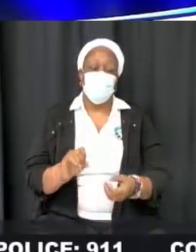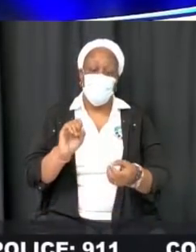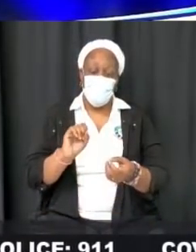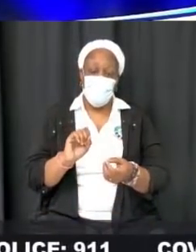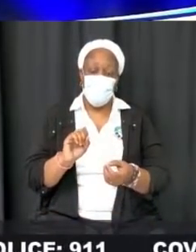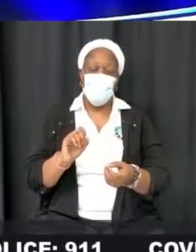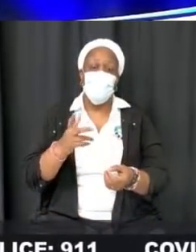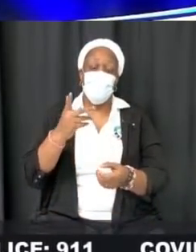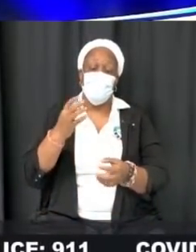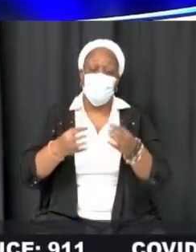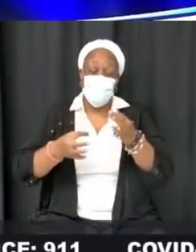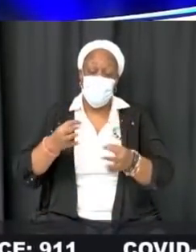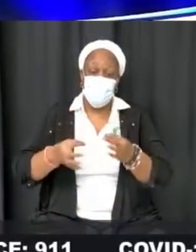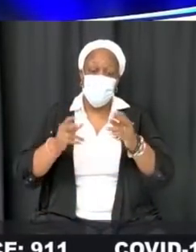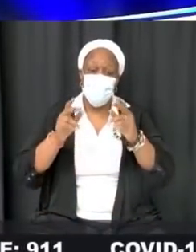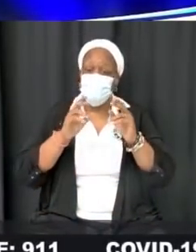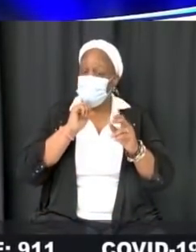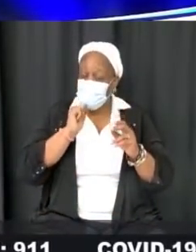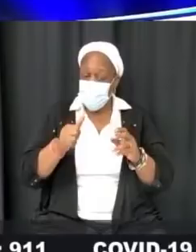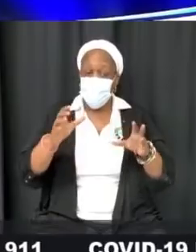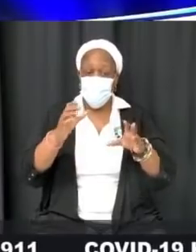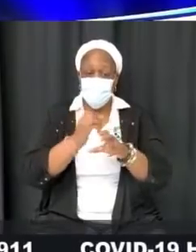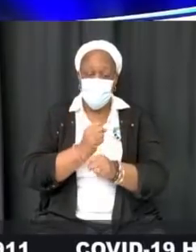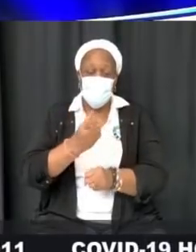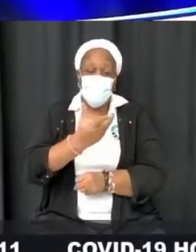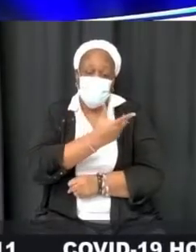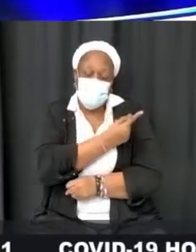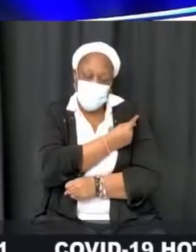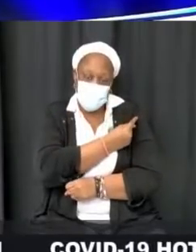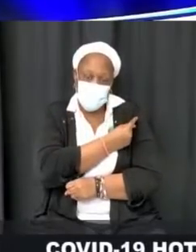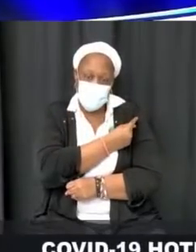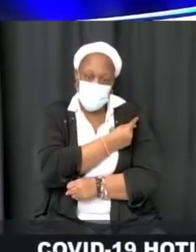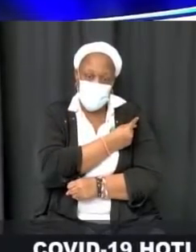will resume on July 8th,